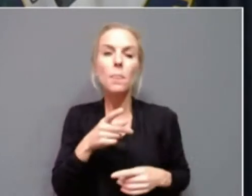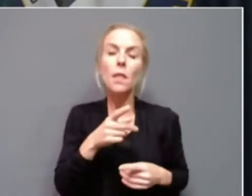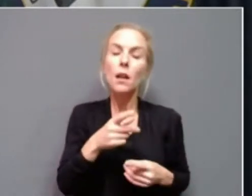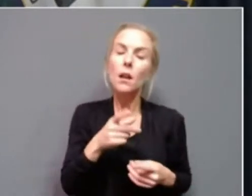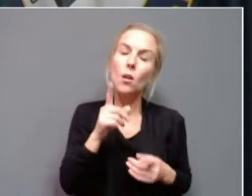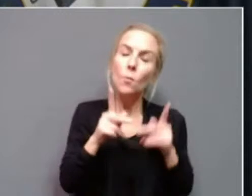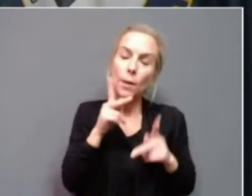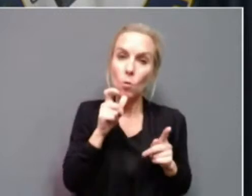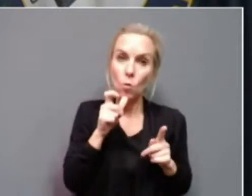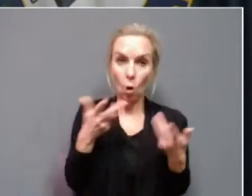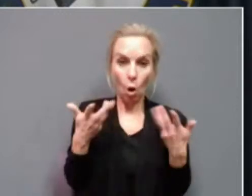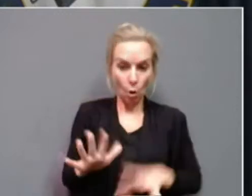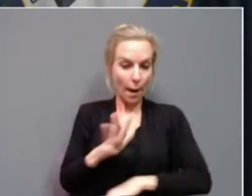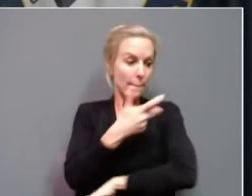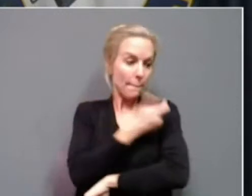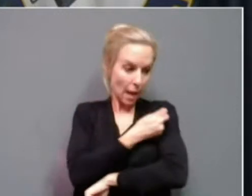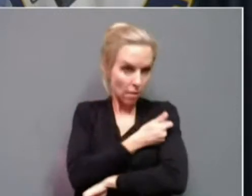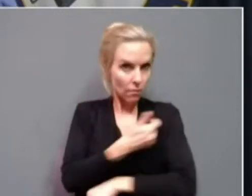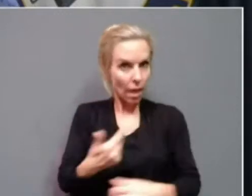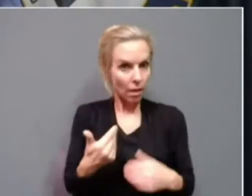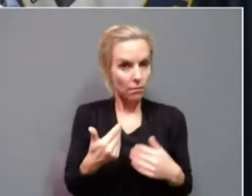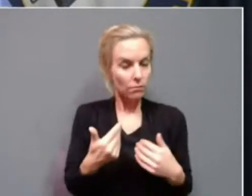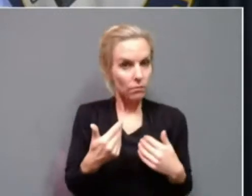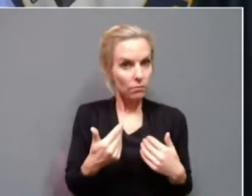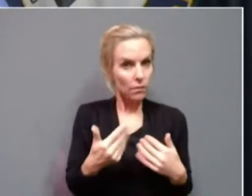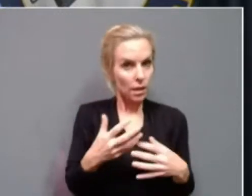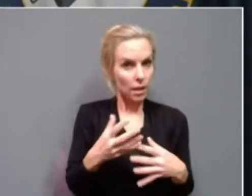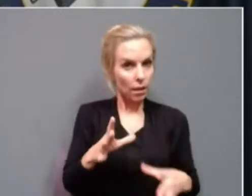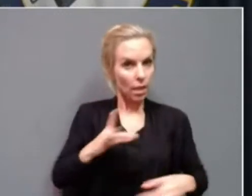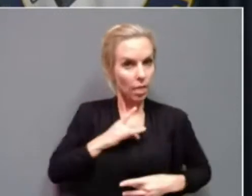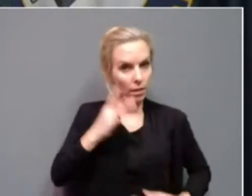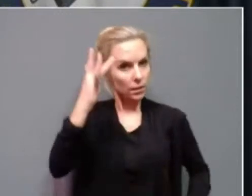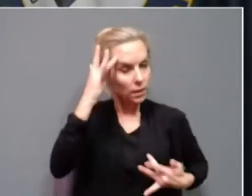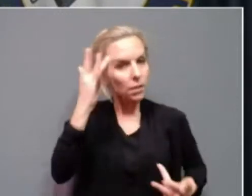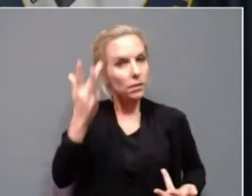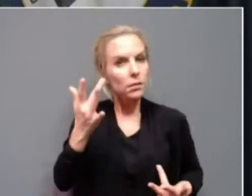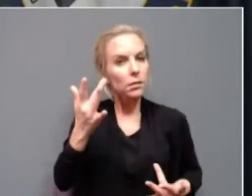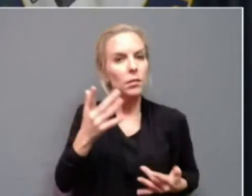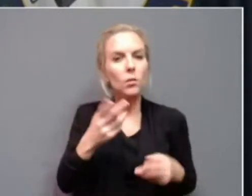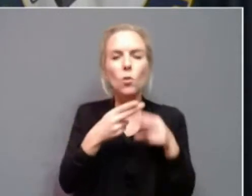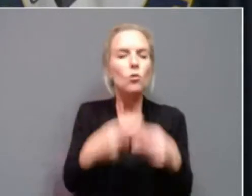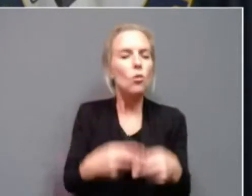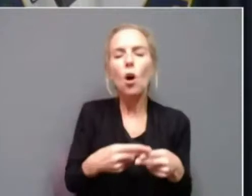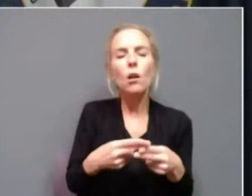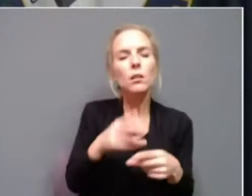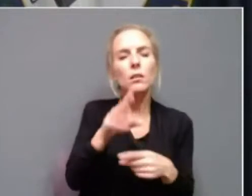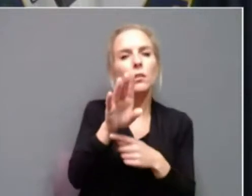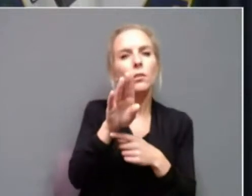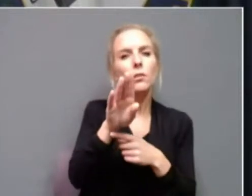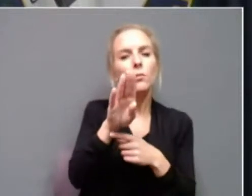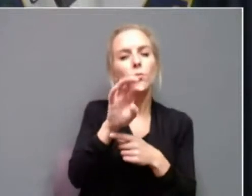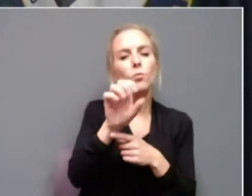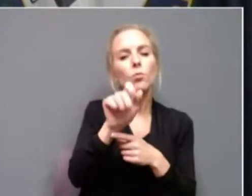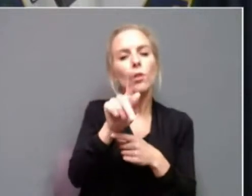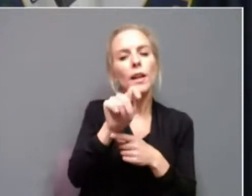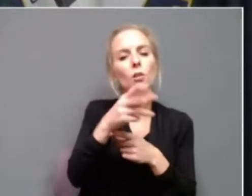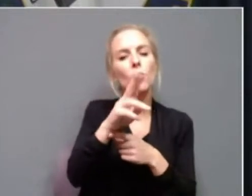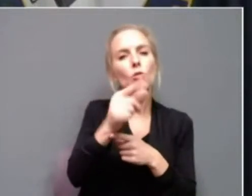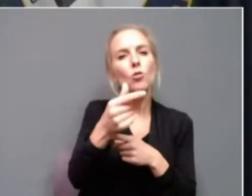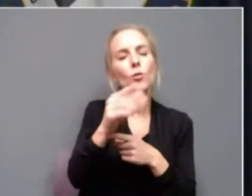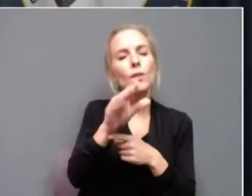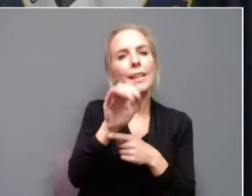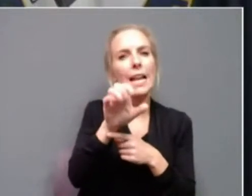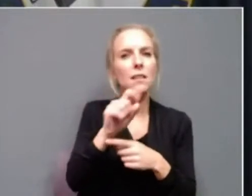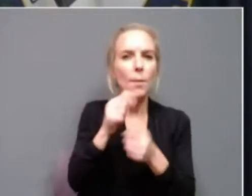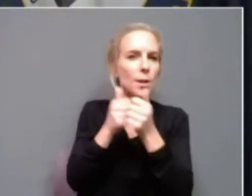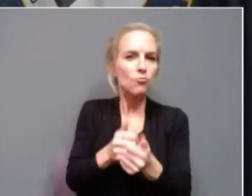who've been vaccinated that are positive, that we might in a vernacular call breakthrough cases. They're not being tracked by the CDC. So there are